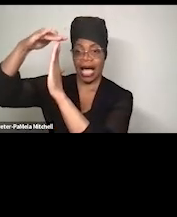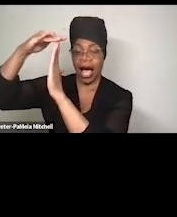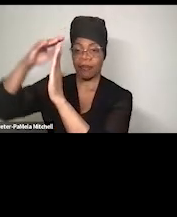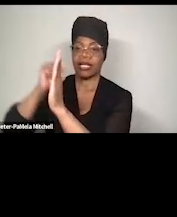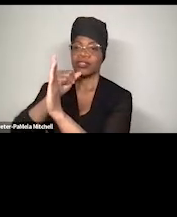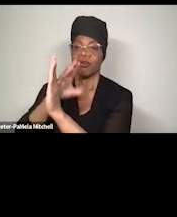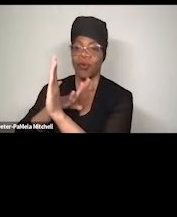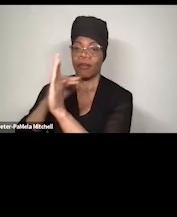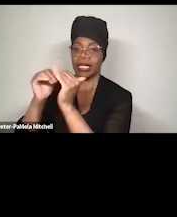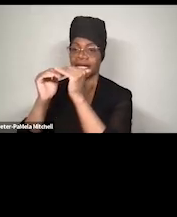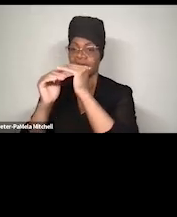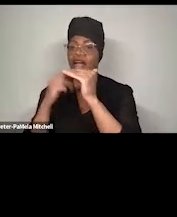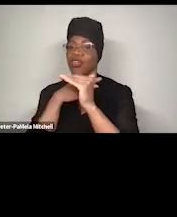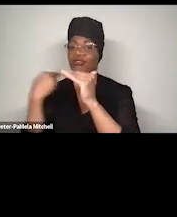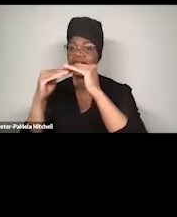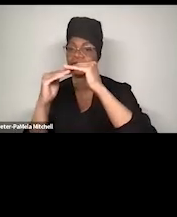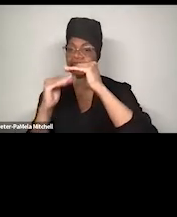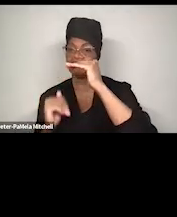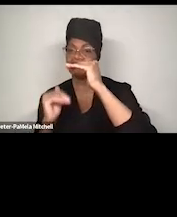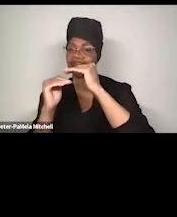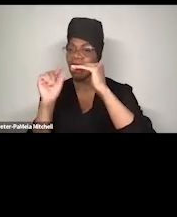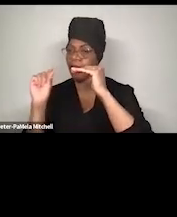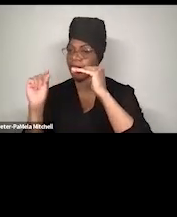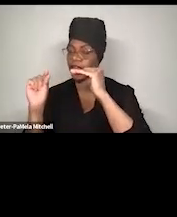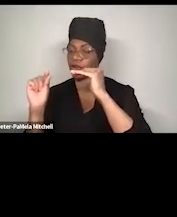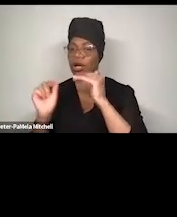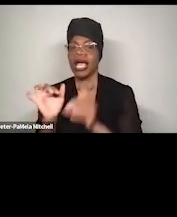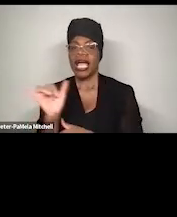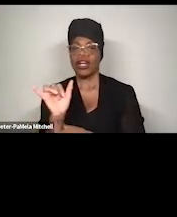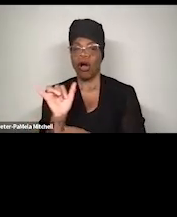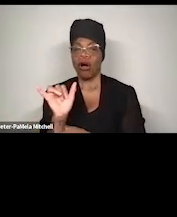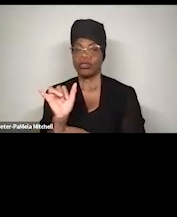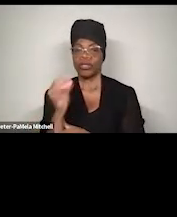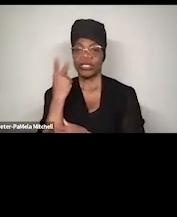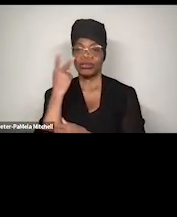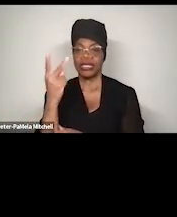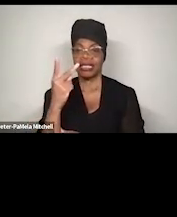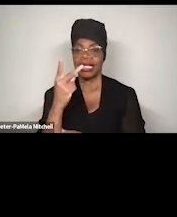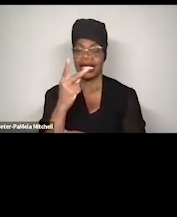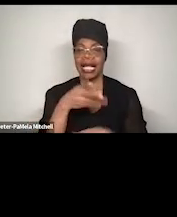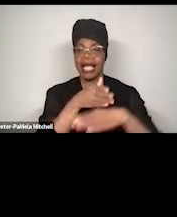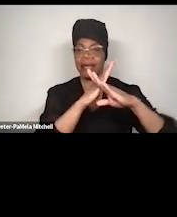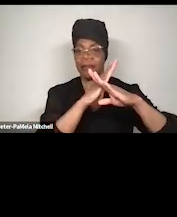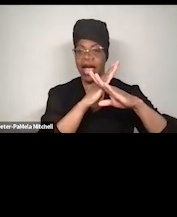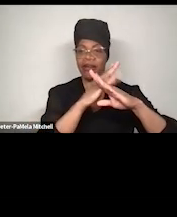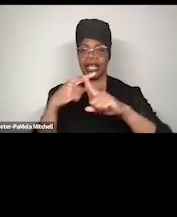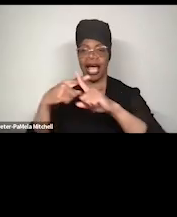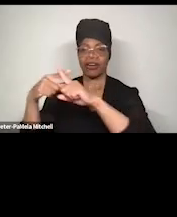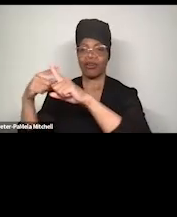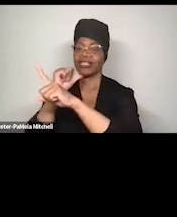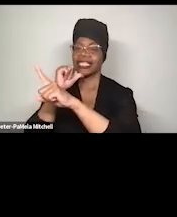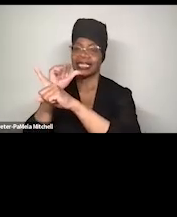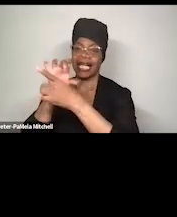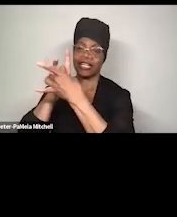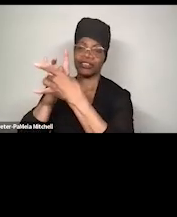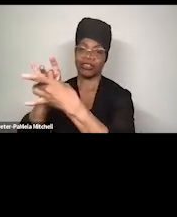risk just a little bit, okay? And then things that cross the barrier are really not significantly associated with